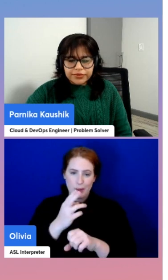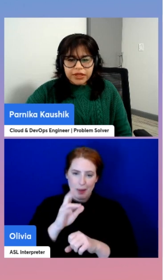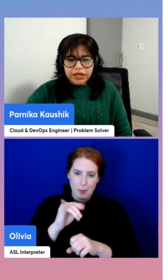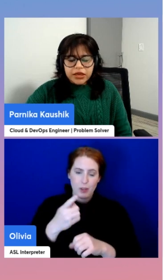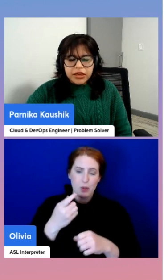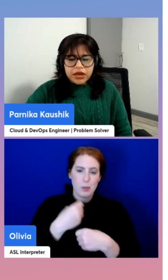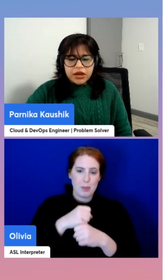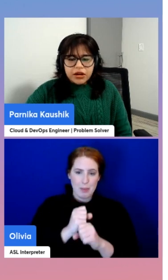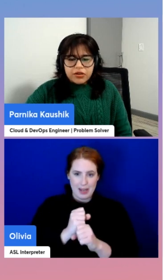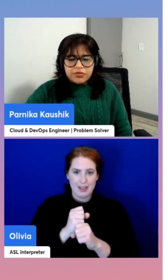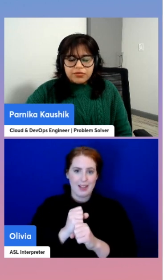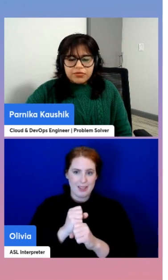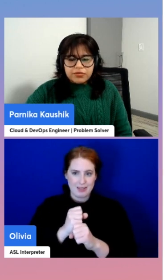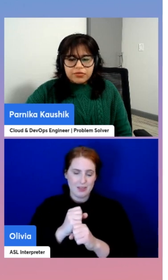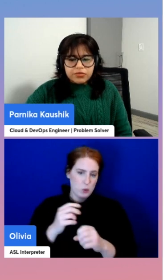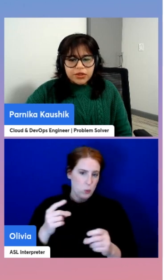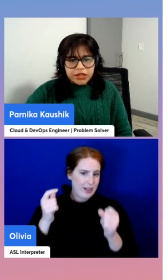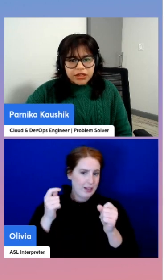fly.